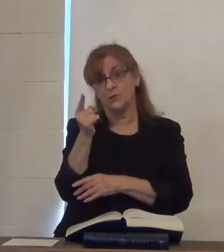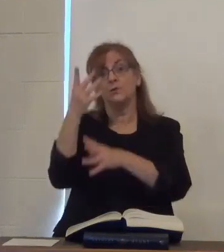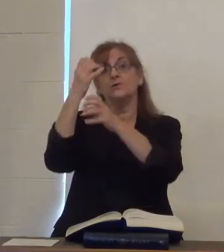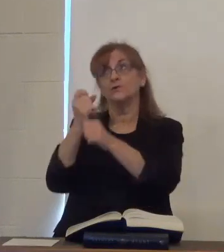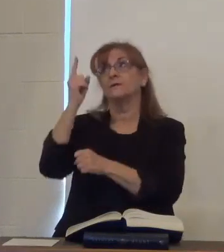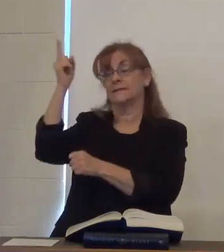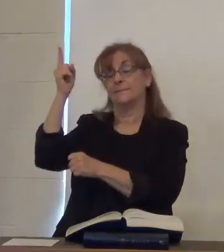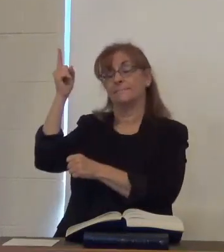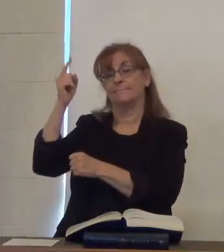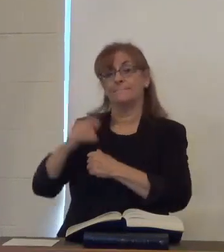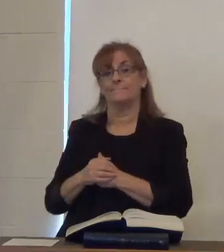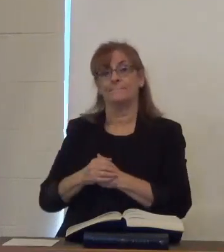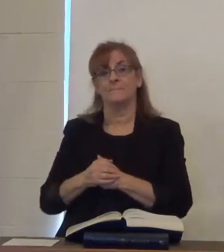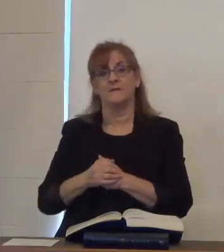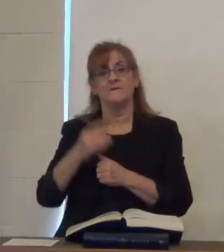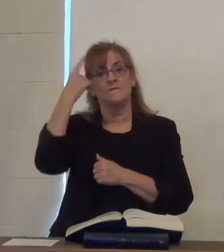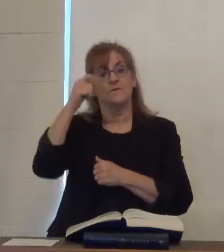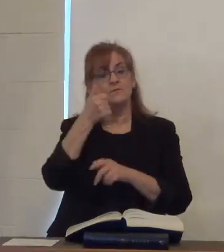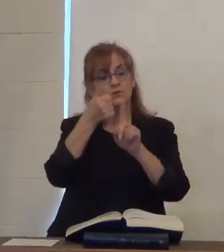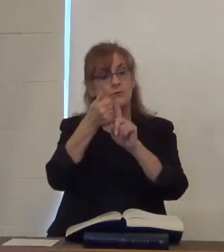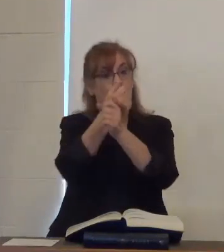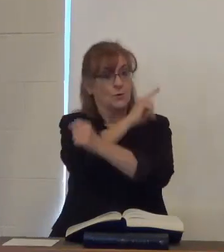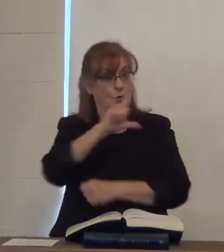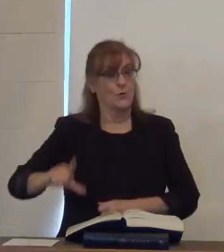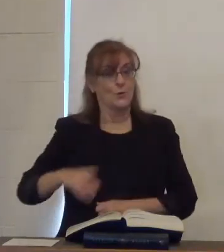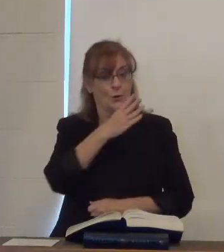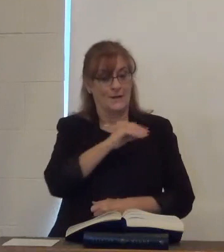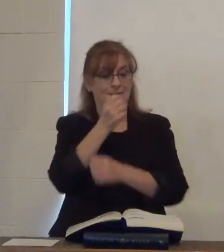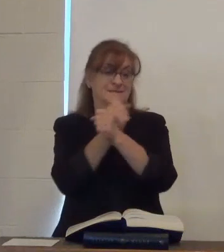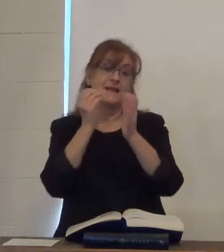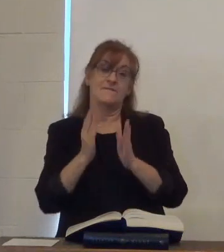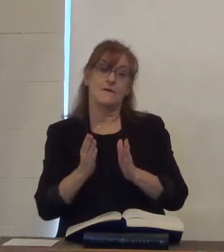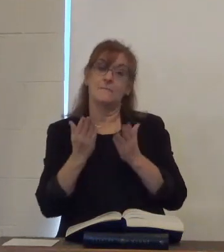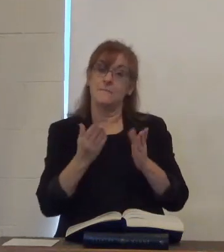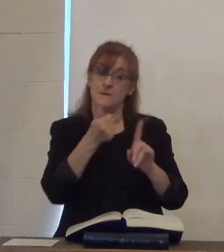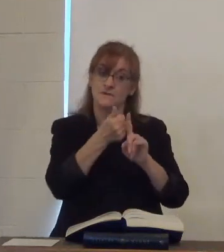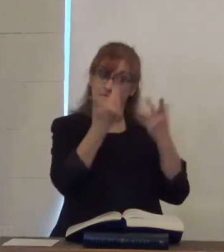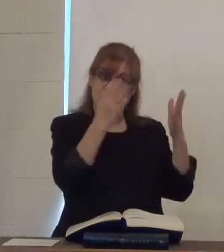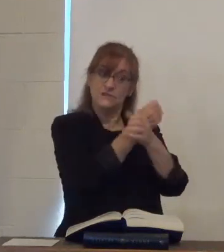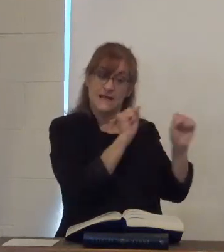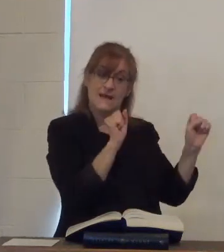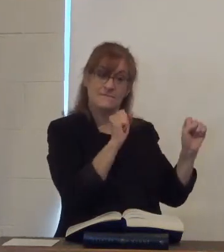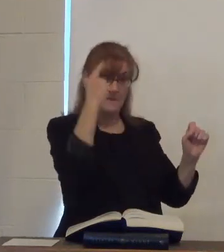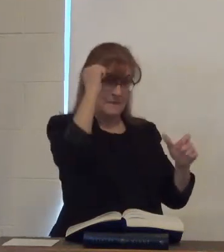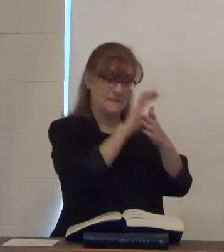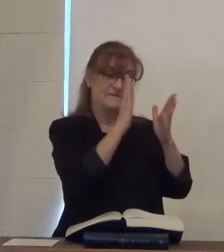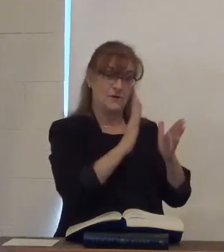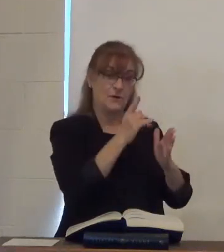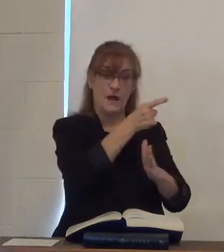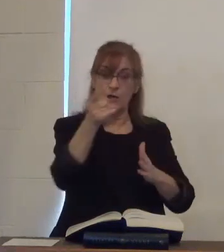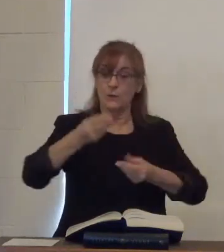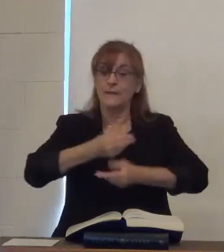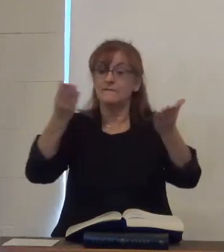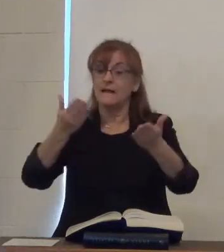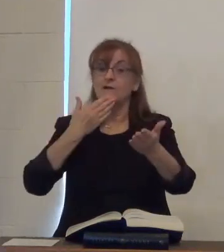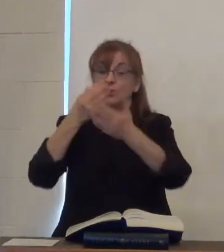trust him as your Lord and Savior. Maybe you're a believer. Are you giving out the good news of